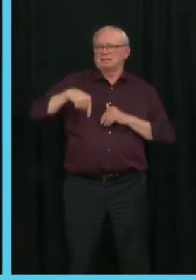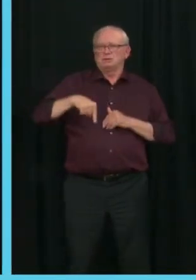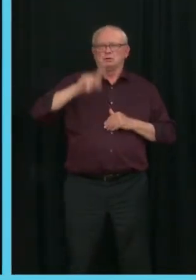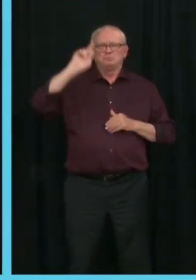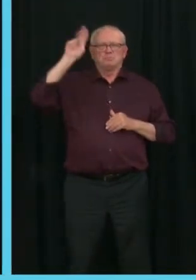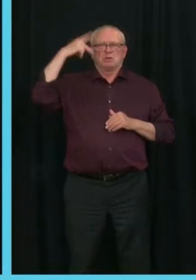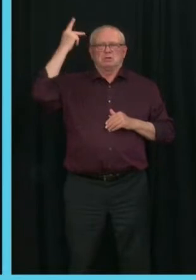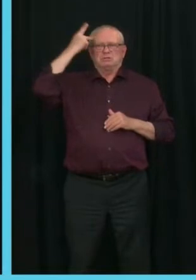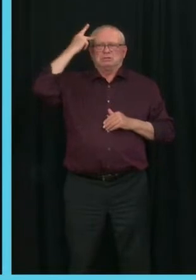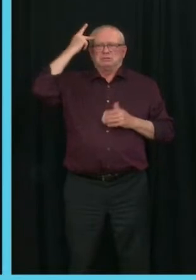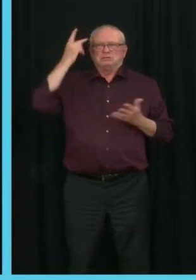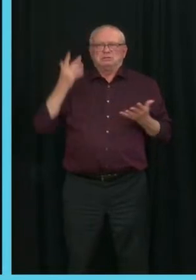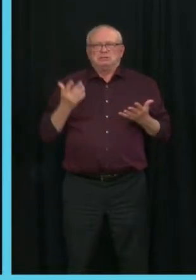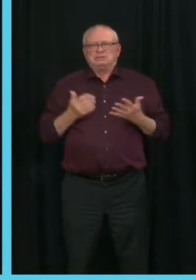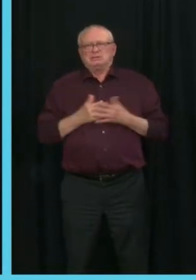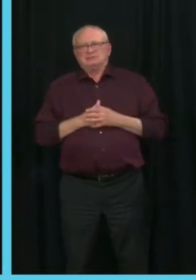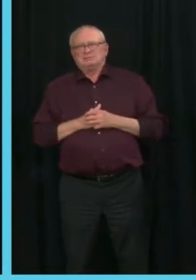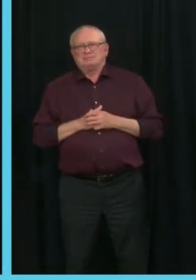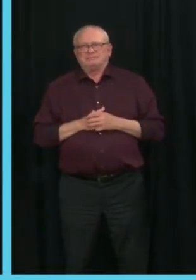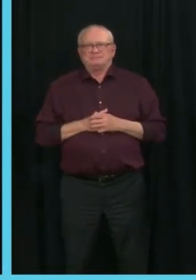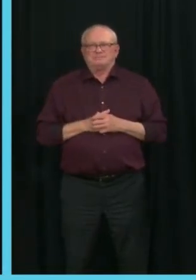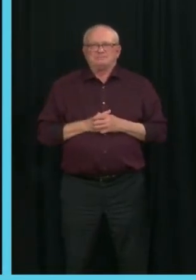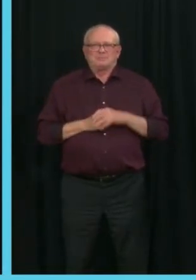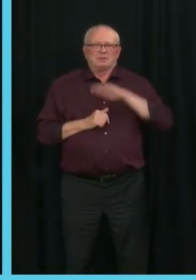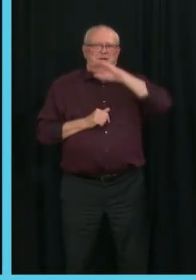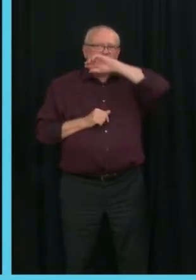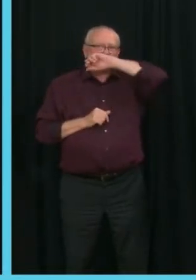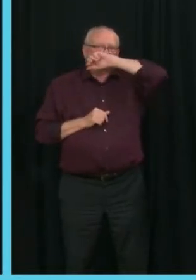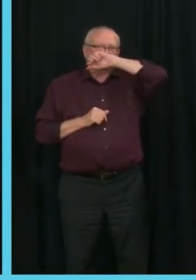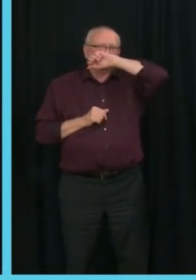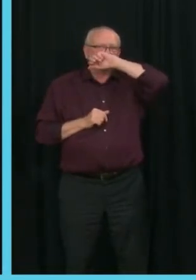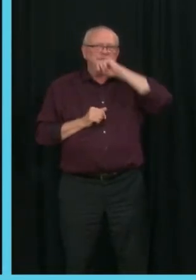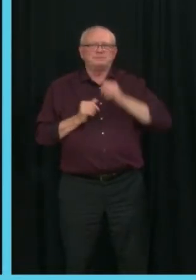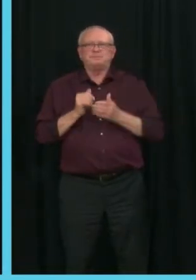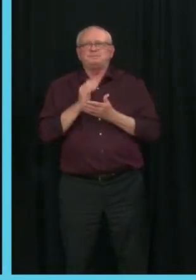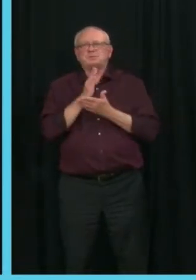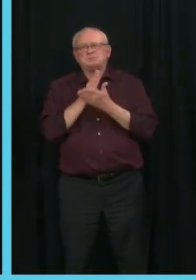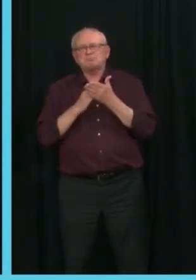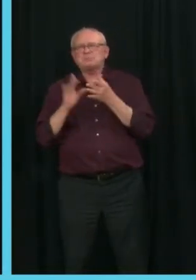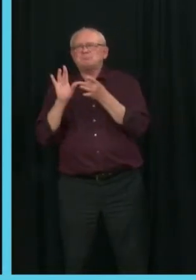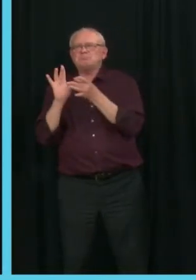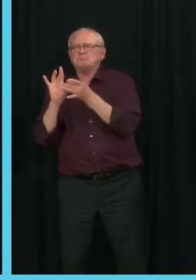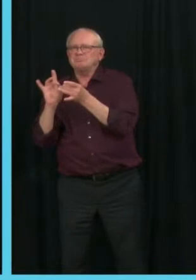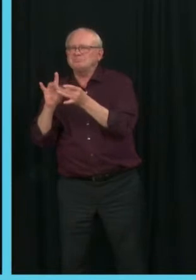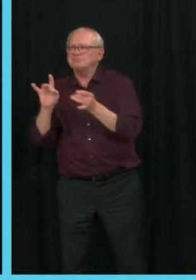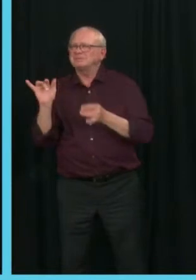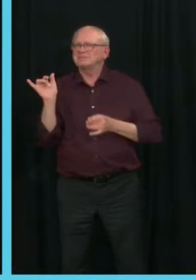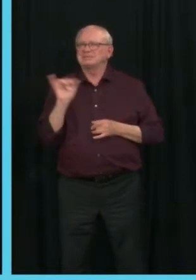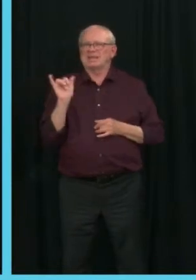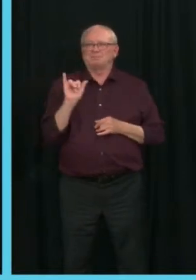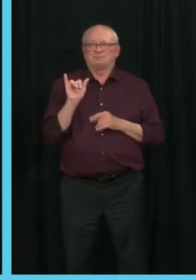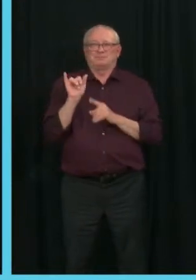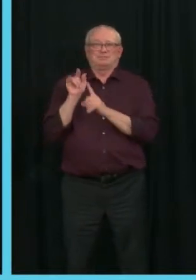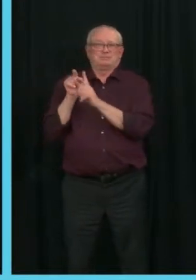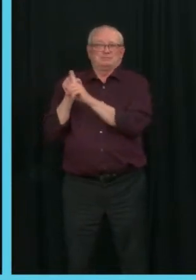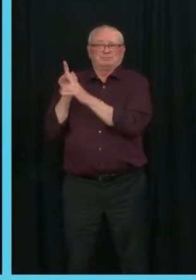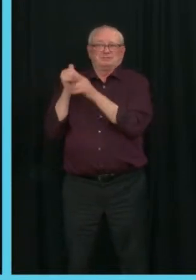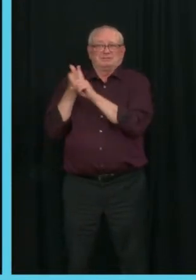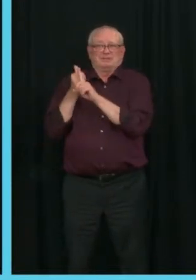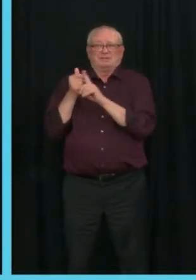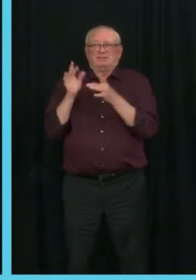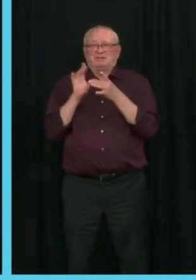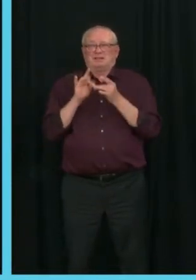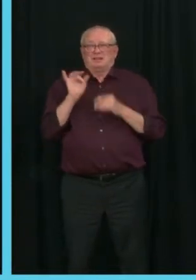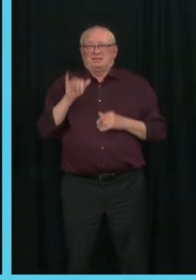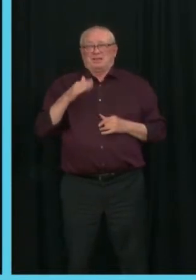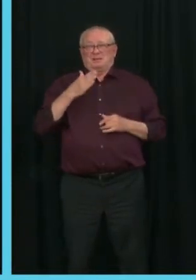Don, there's been some commentary, including from you, suggesting that there's this big internal divide. I think that is